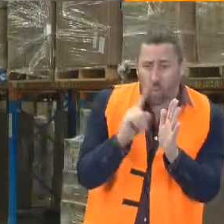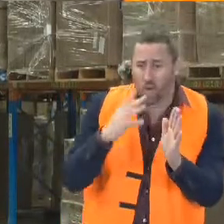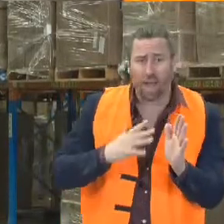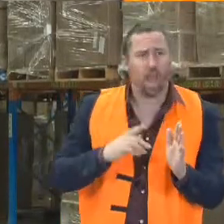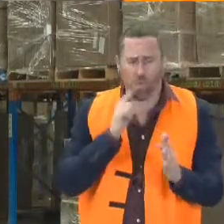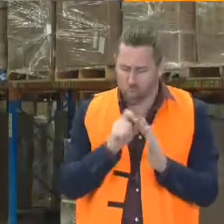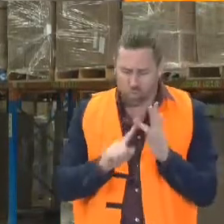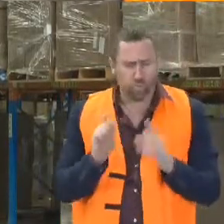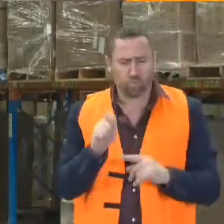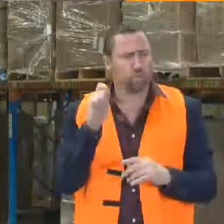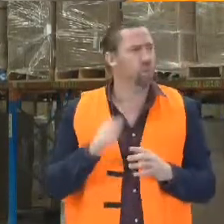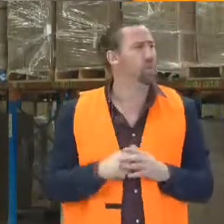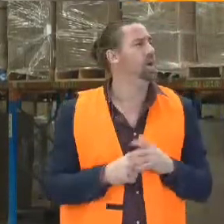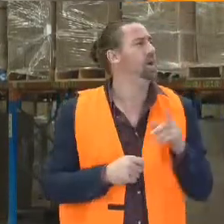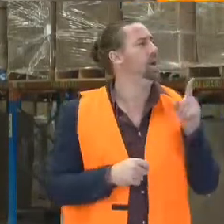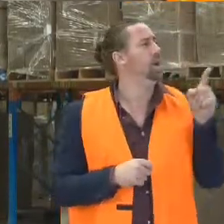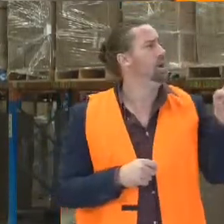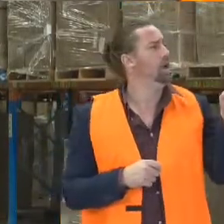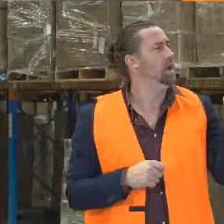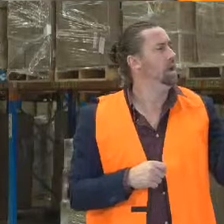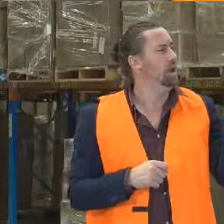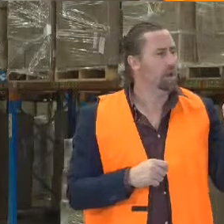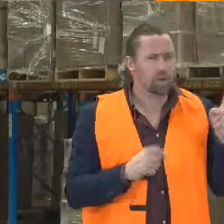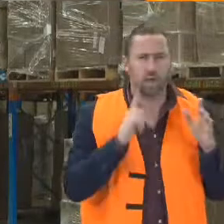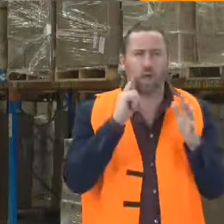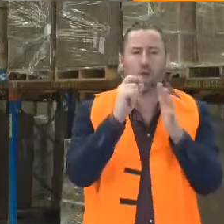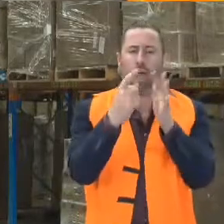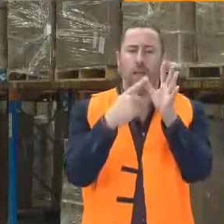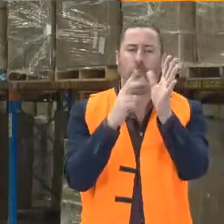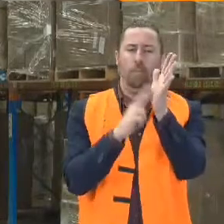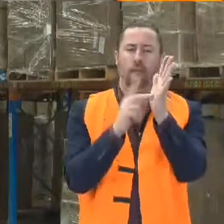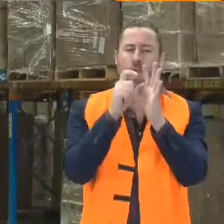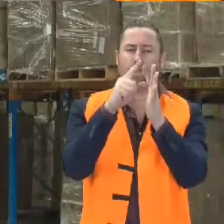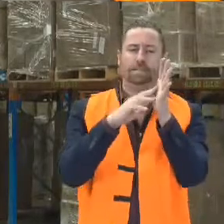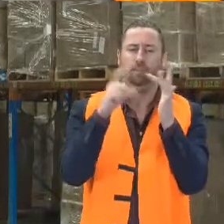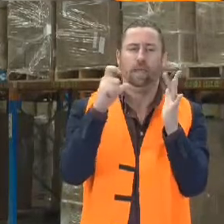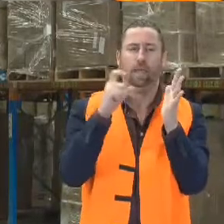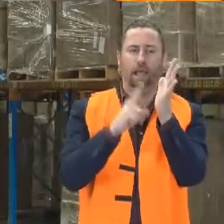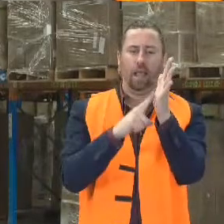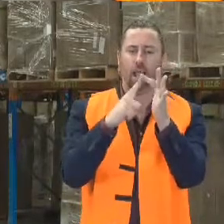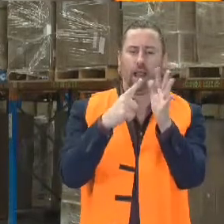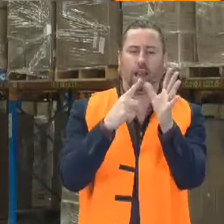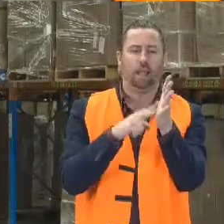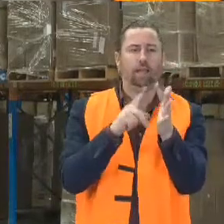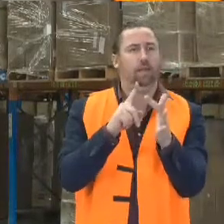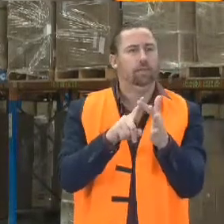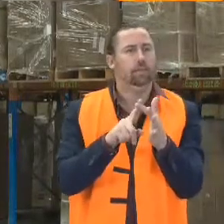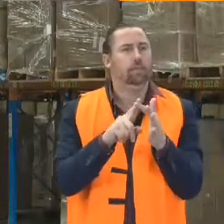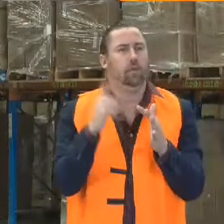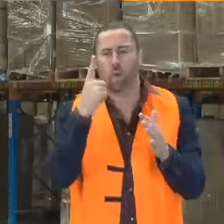Okay? So where are we up to on the pandemic leave for health workers, and do we know how many